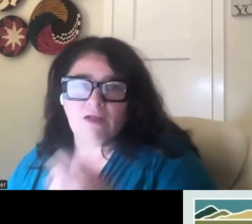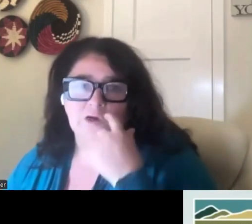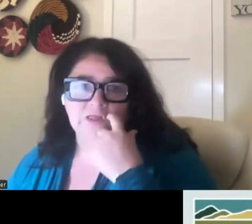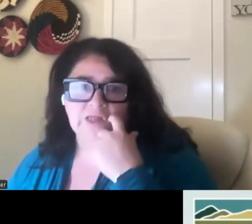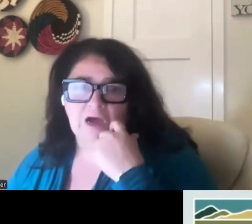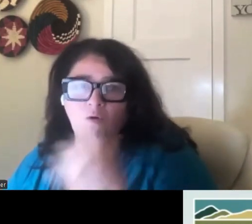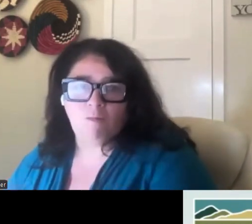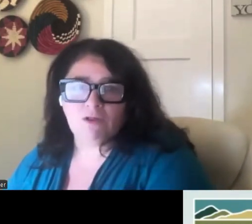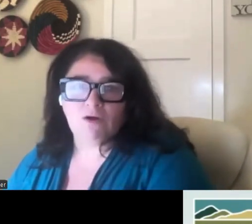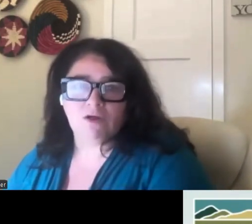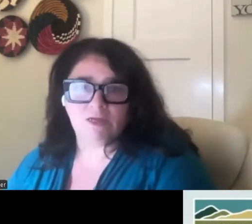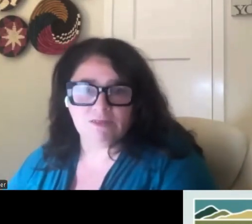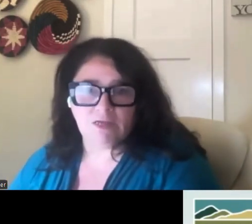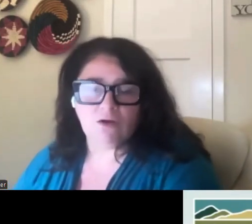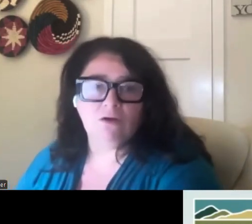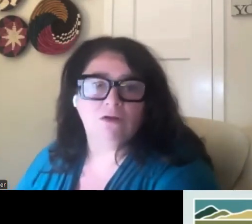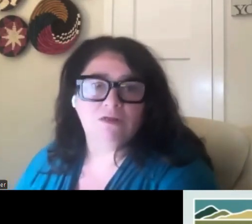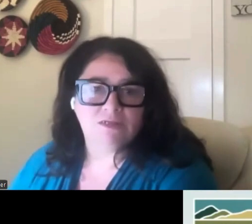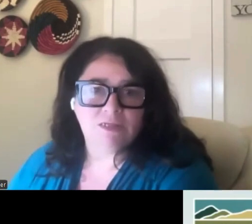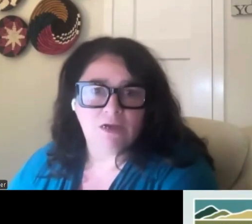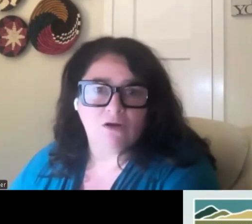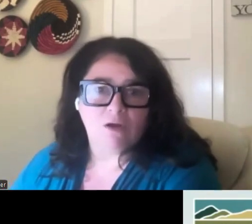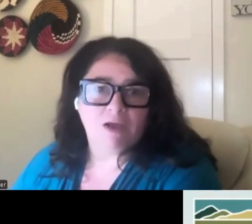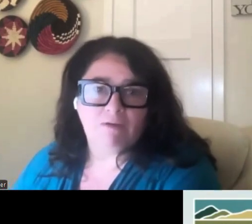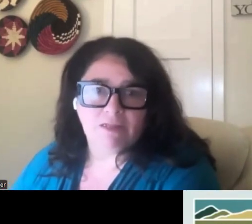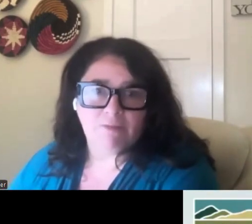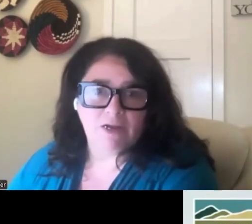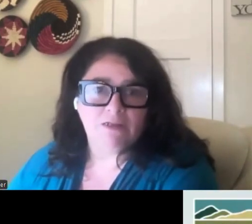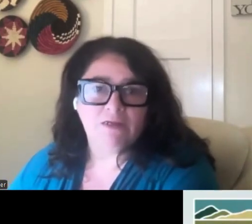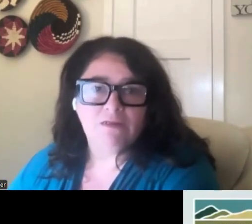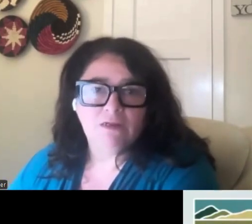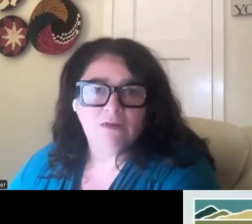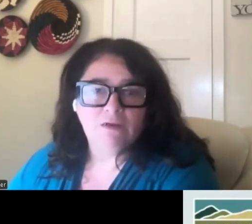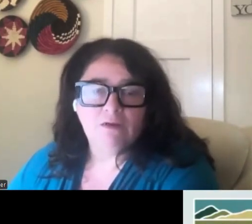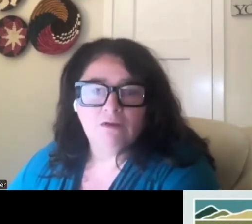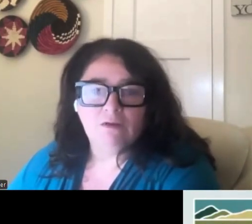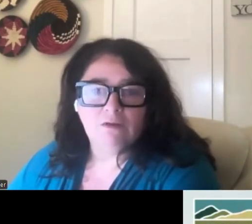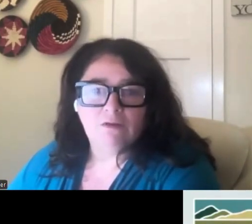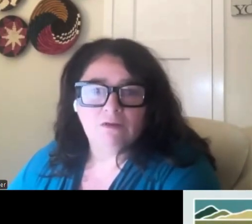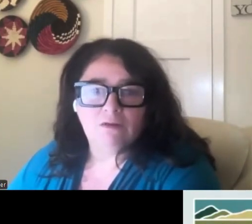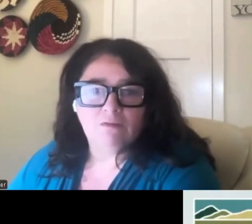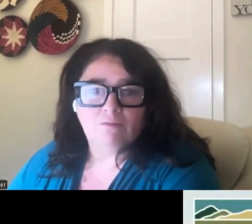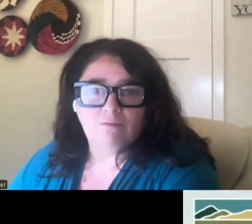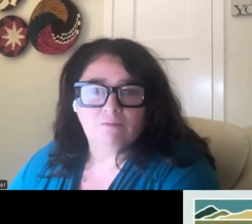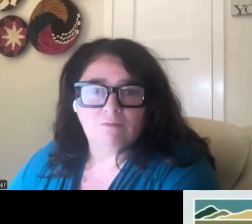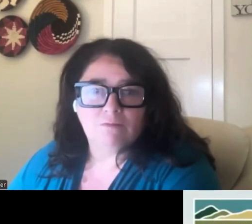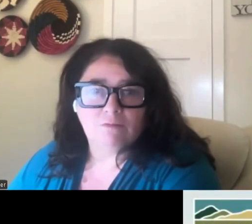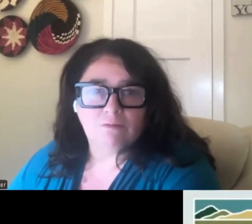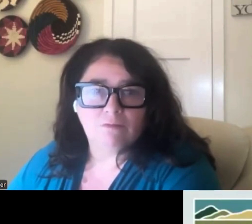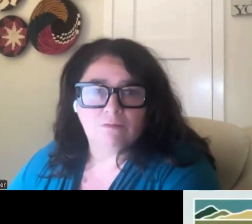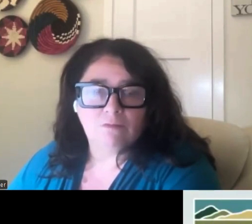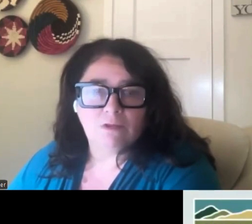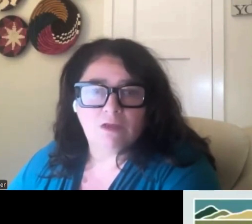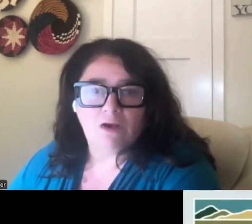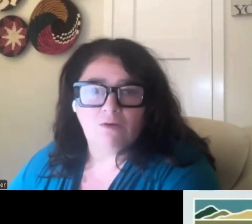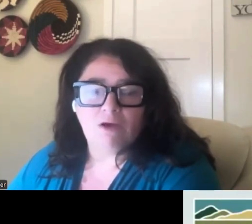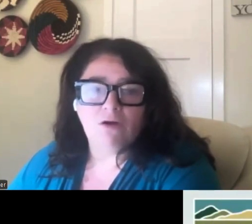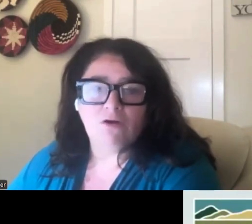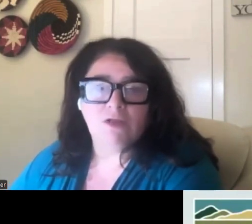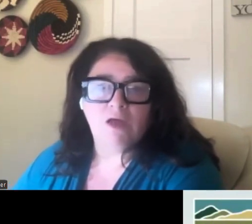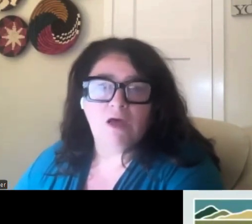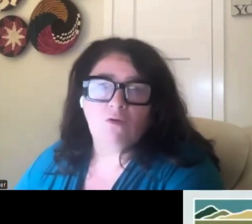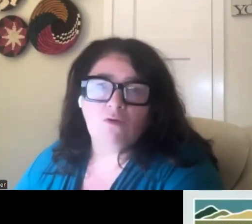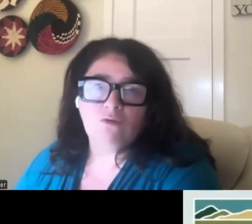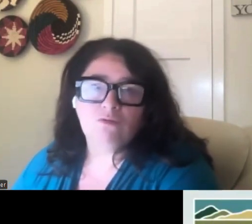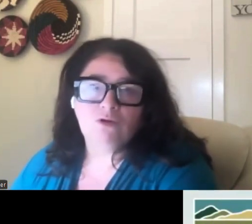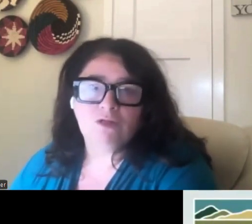and then accumulation and desiccation and burning that doesn't probably have as much of a mitigating feedback as had once been